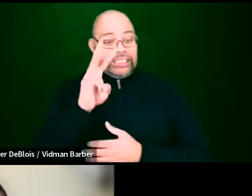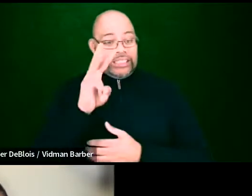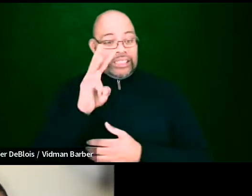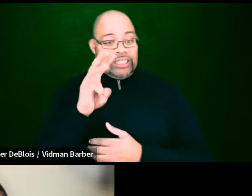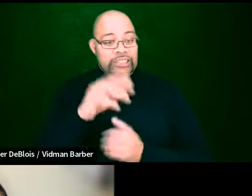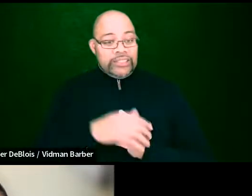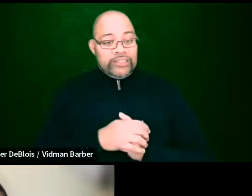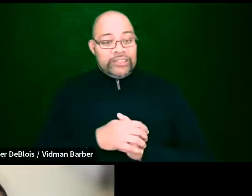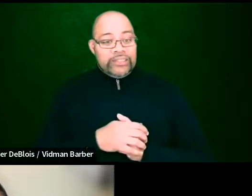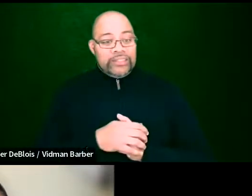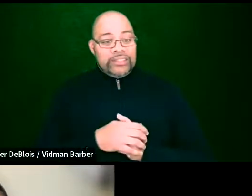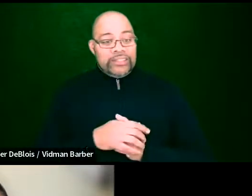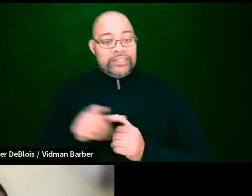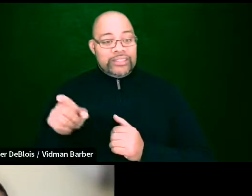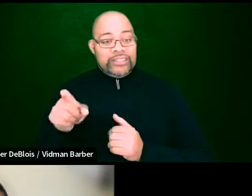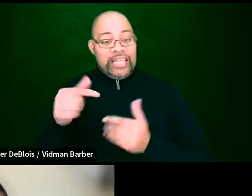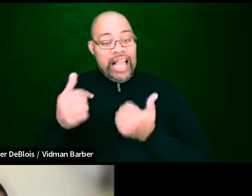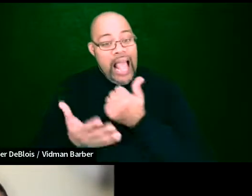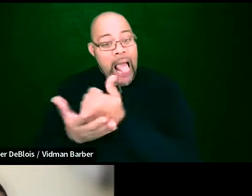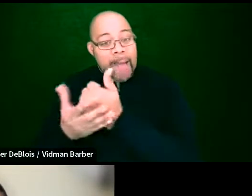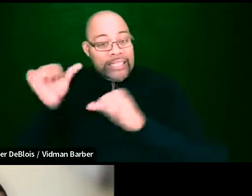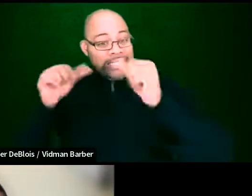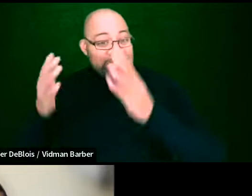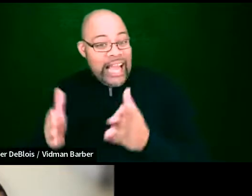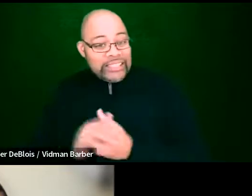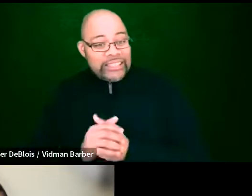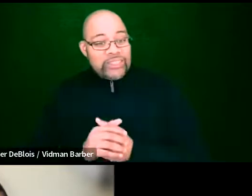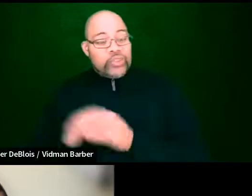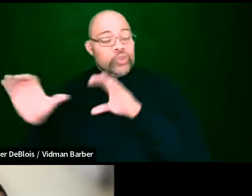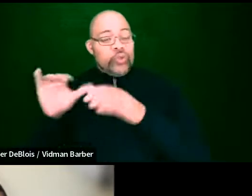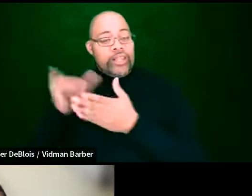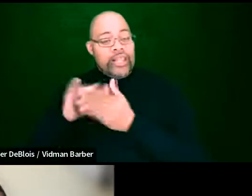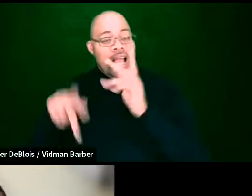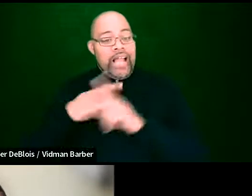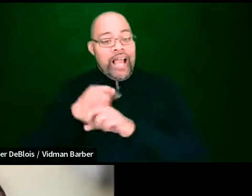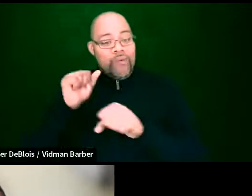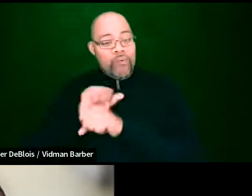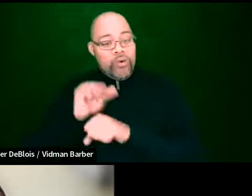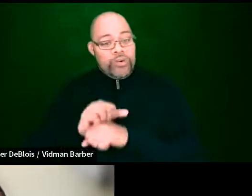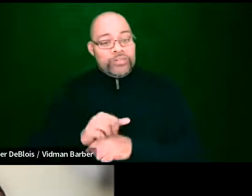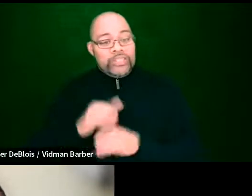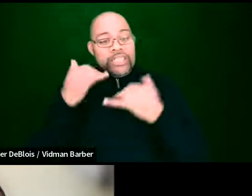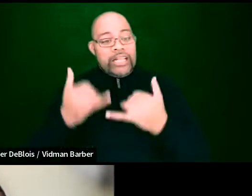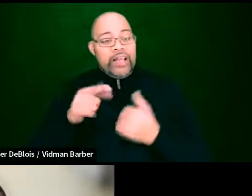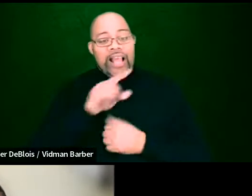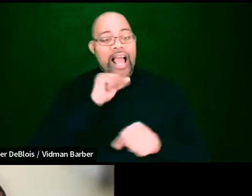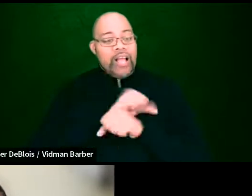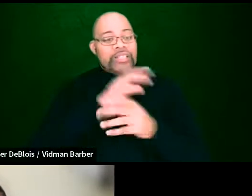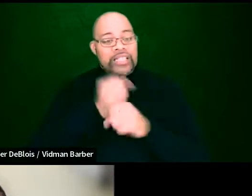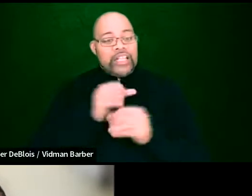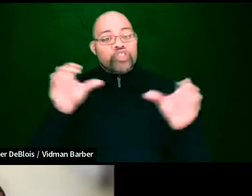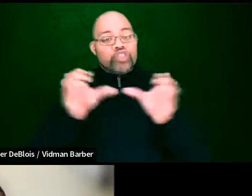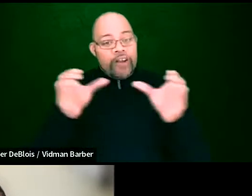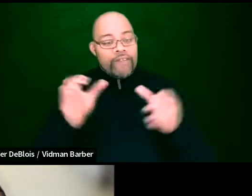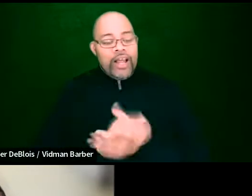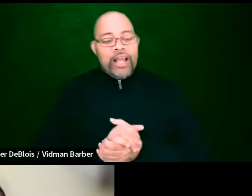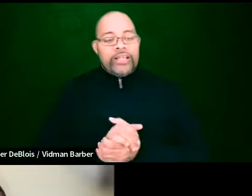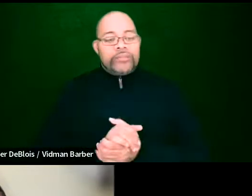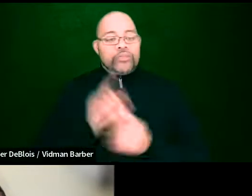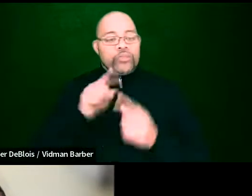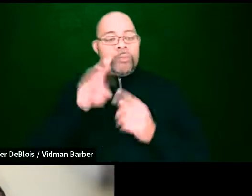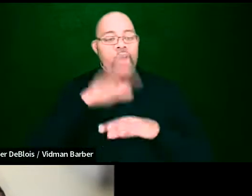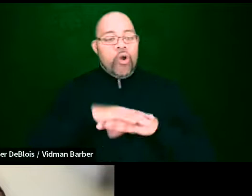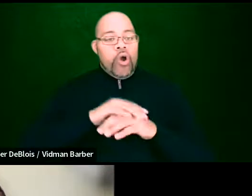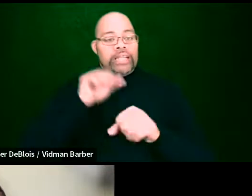16-year-olds are assisting scientists doing this type of work. Now they're actually getting certified to be on